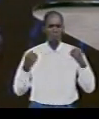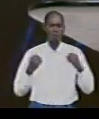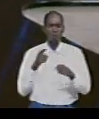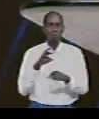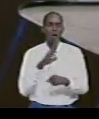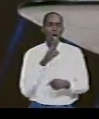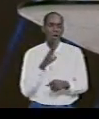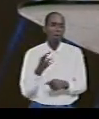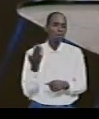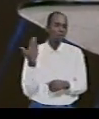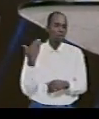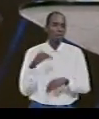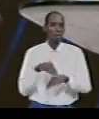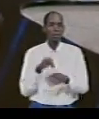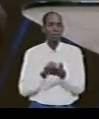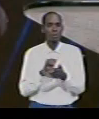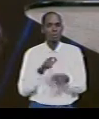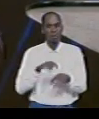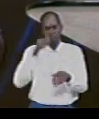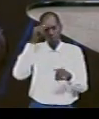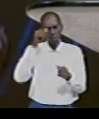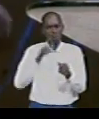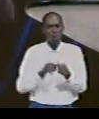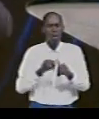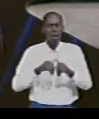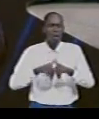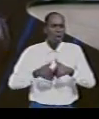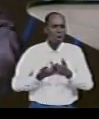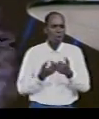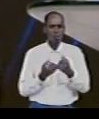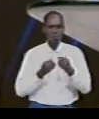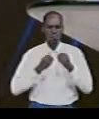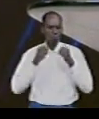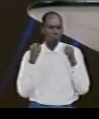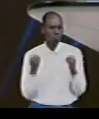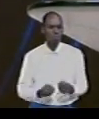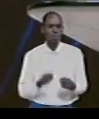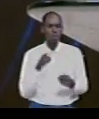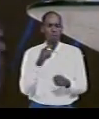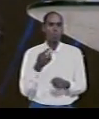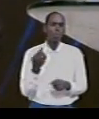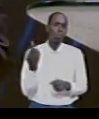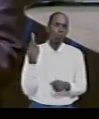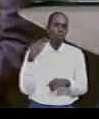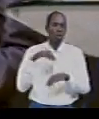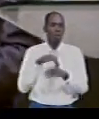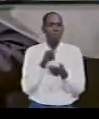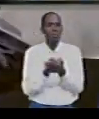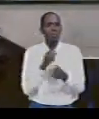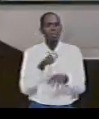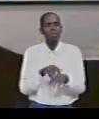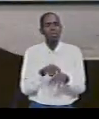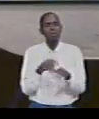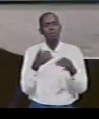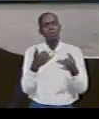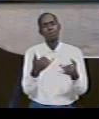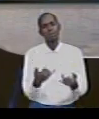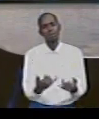remember how kind of standing, steadfast you were? What changed